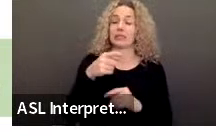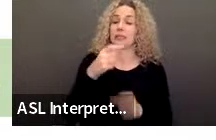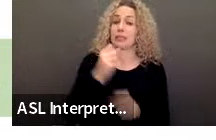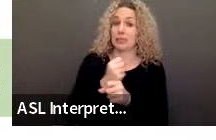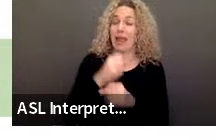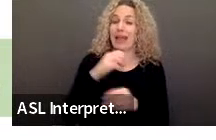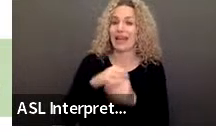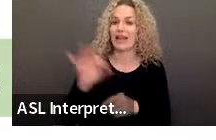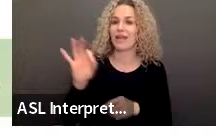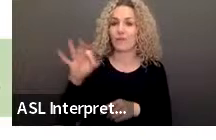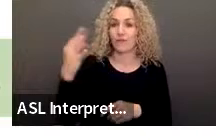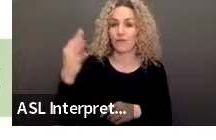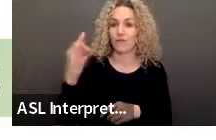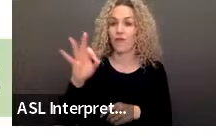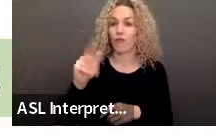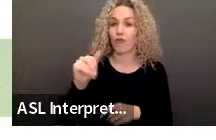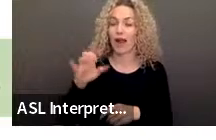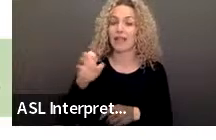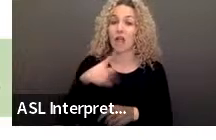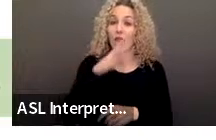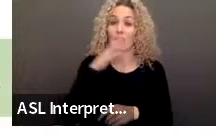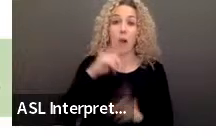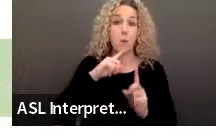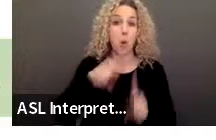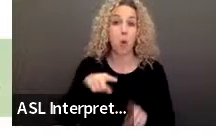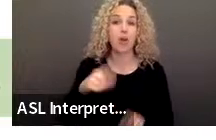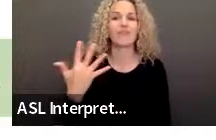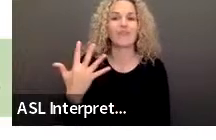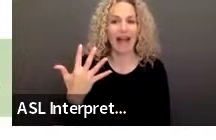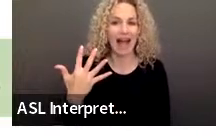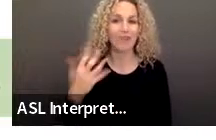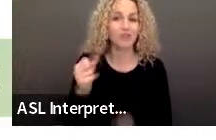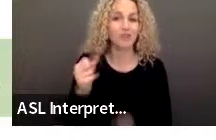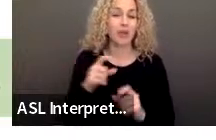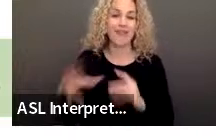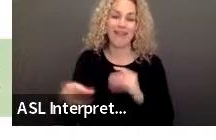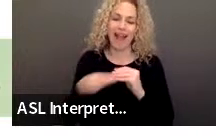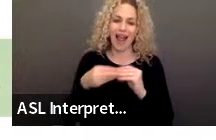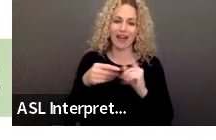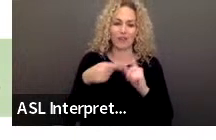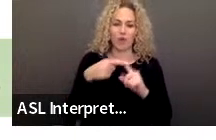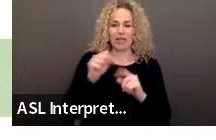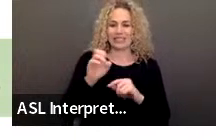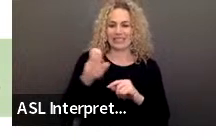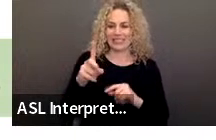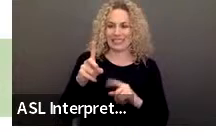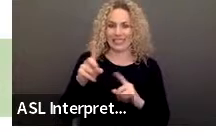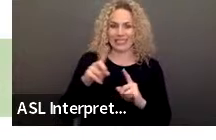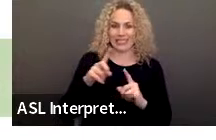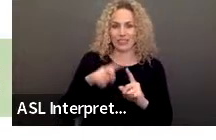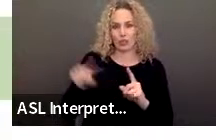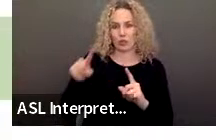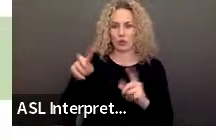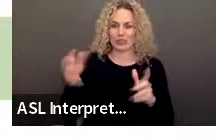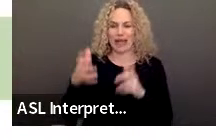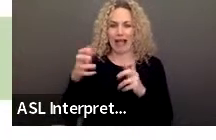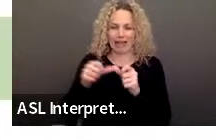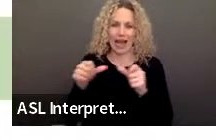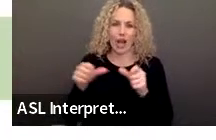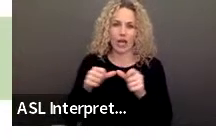and our farm has just ordered 5 of these so that we can add them to our seed to salad area. Next slide, please.